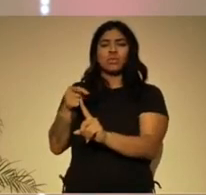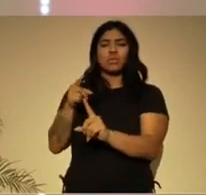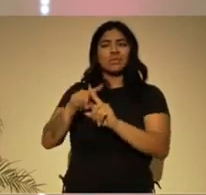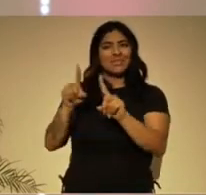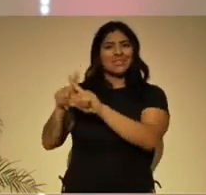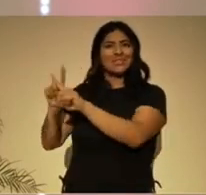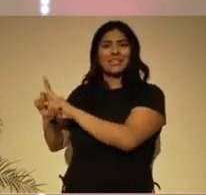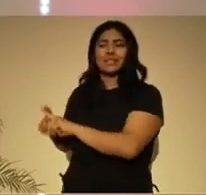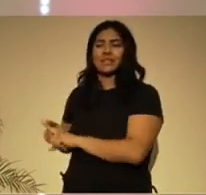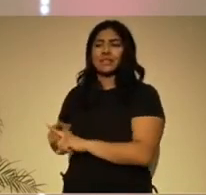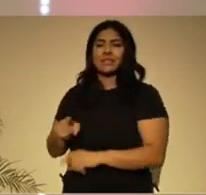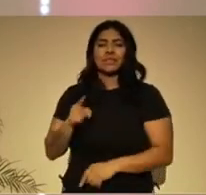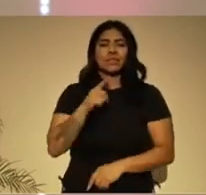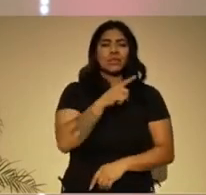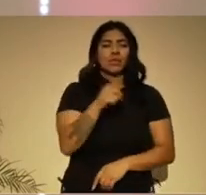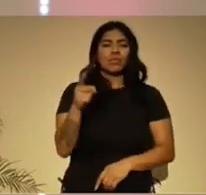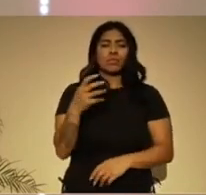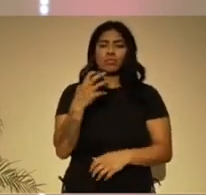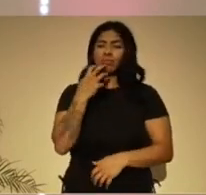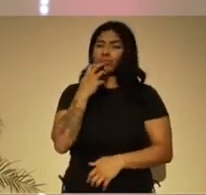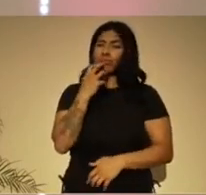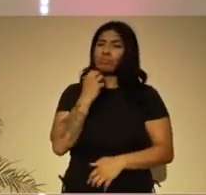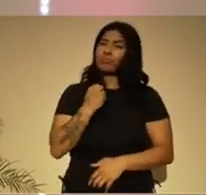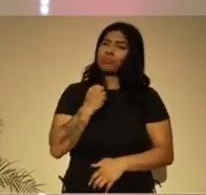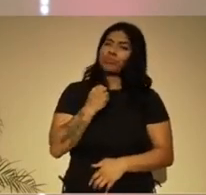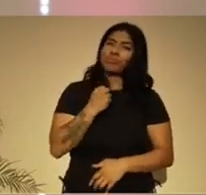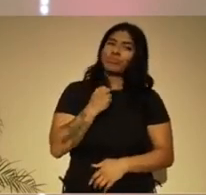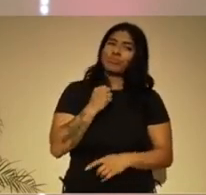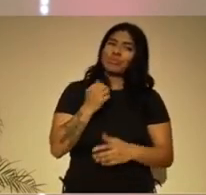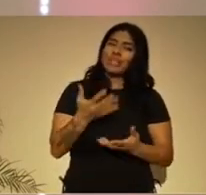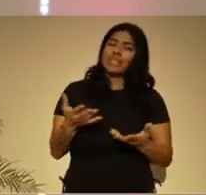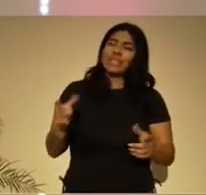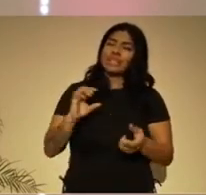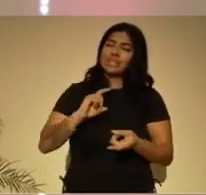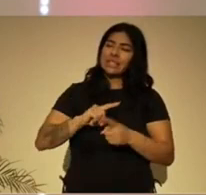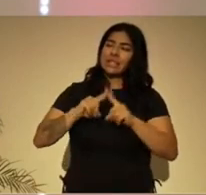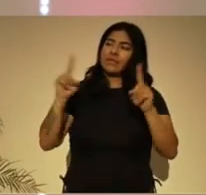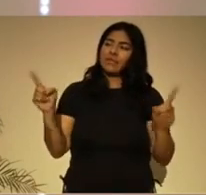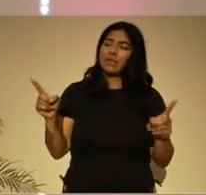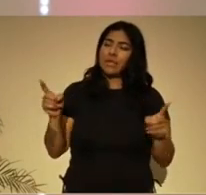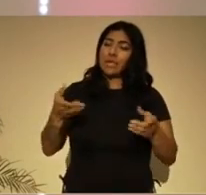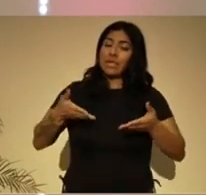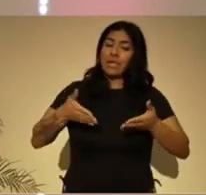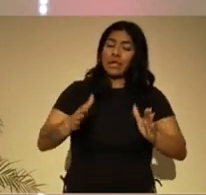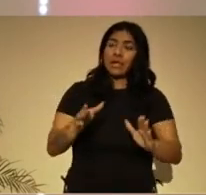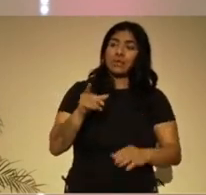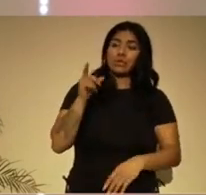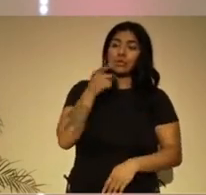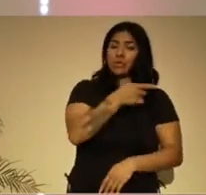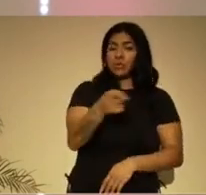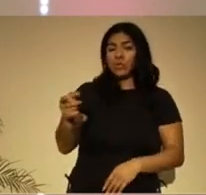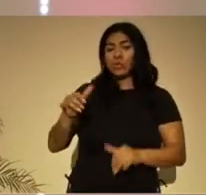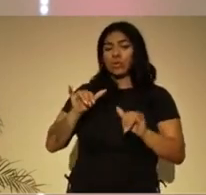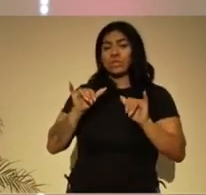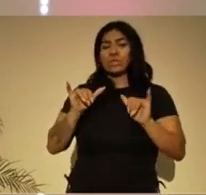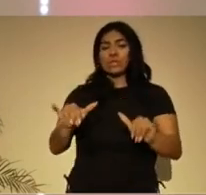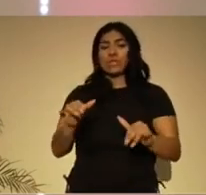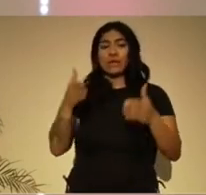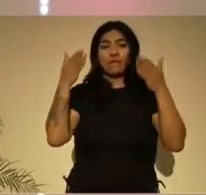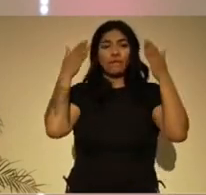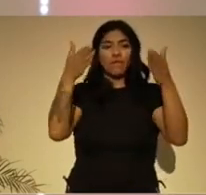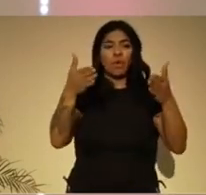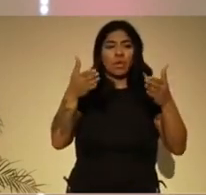You also endure things differently. It allows you to stay focused on a whole different